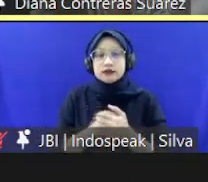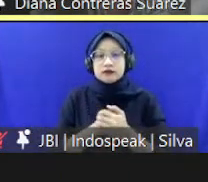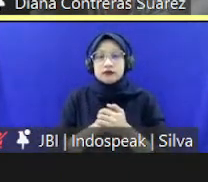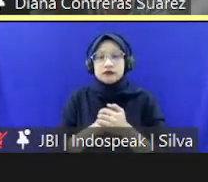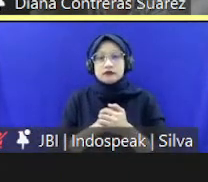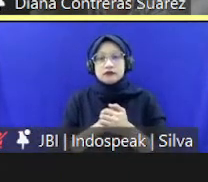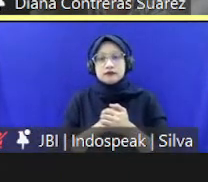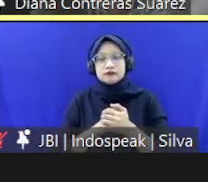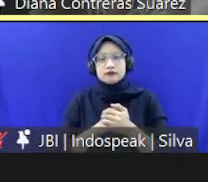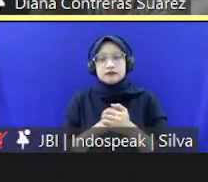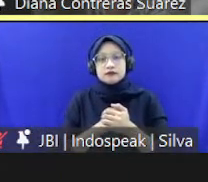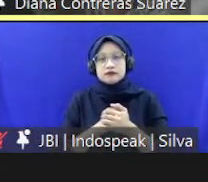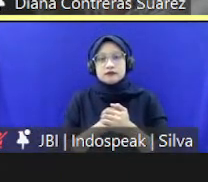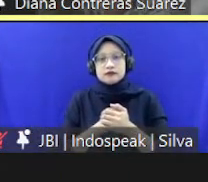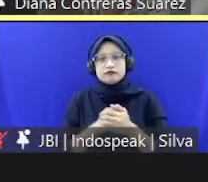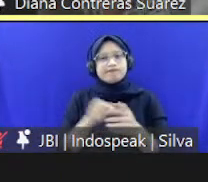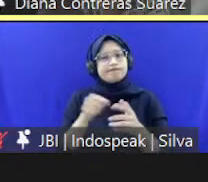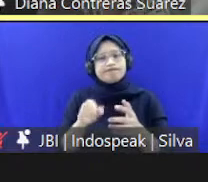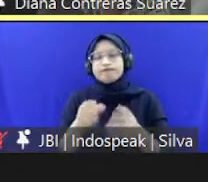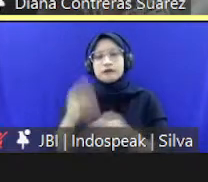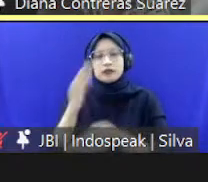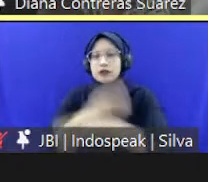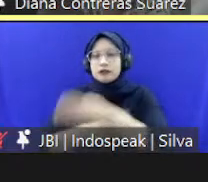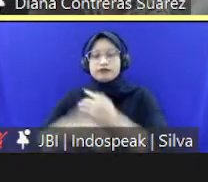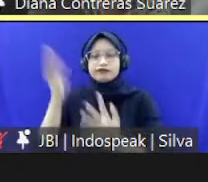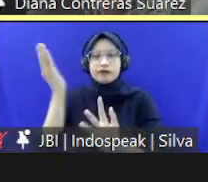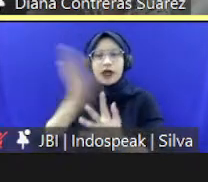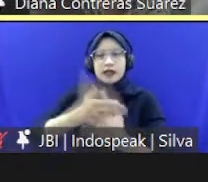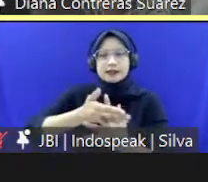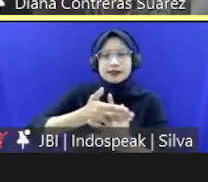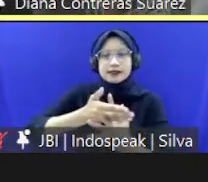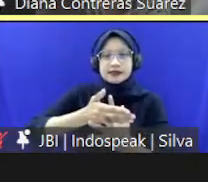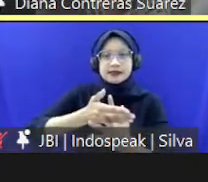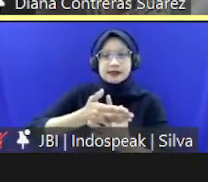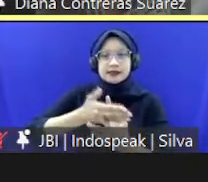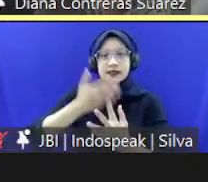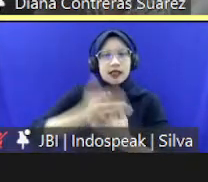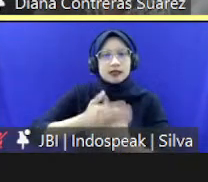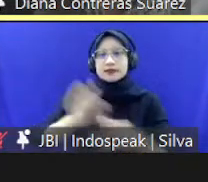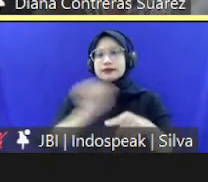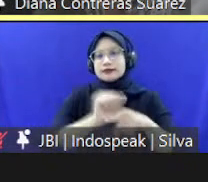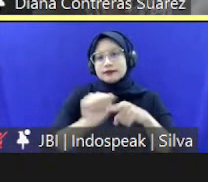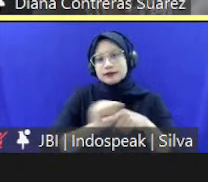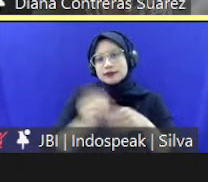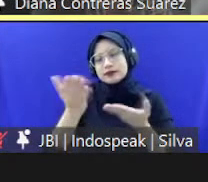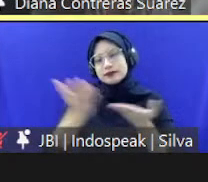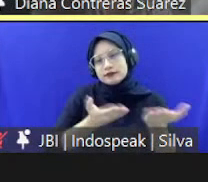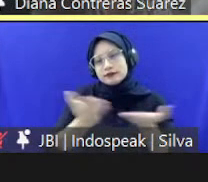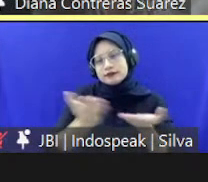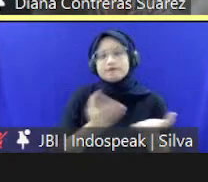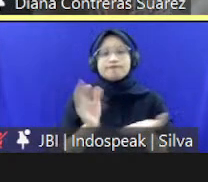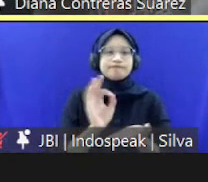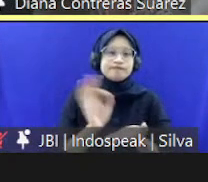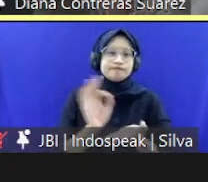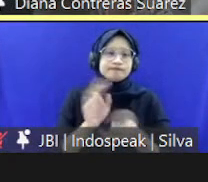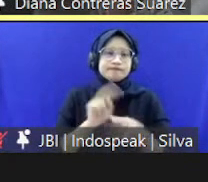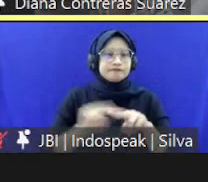no access to any of these rehabilitation services. When we